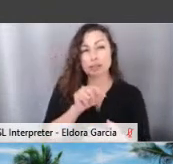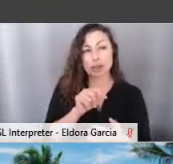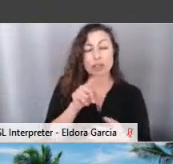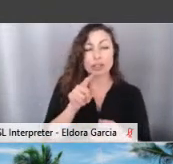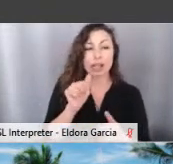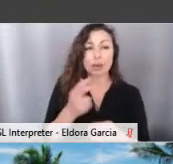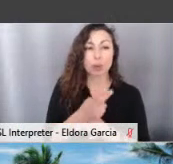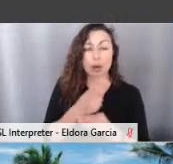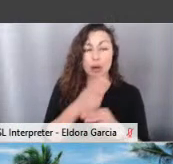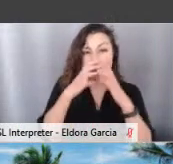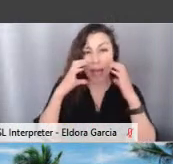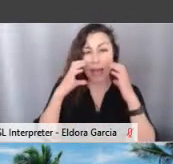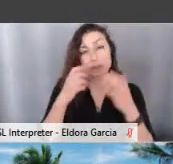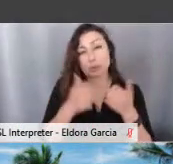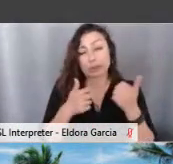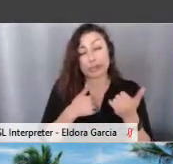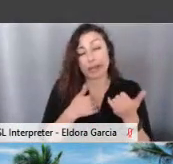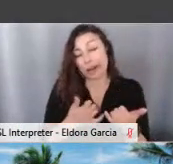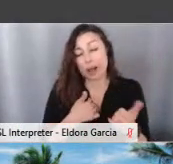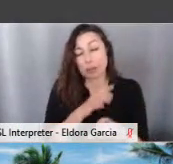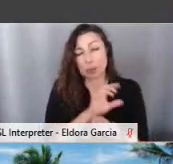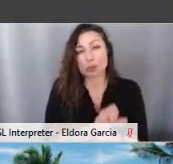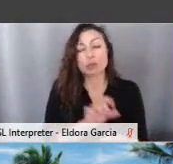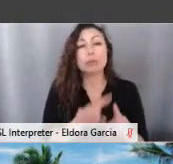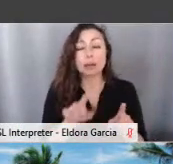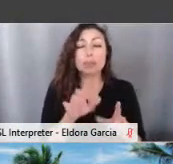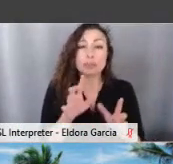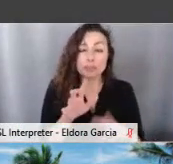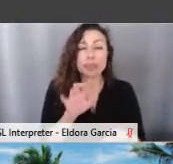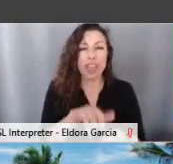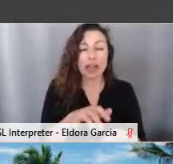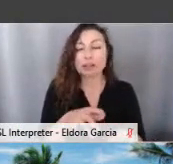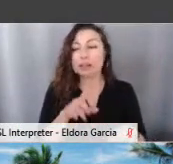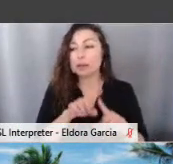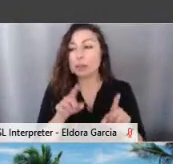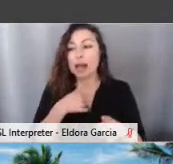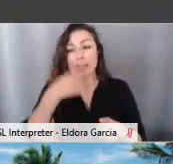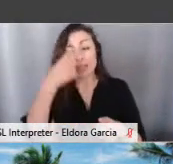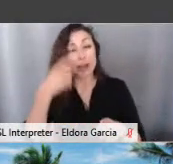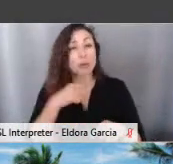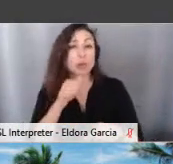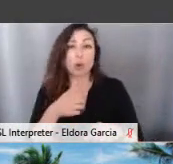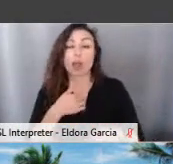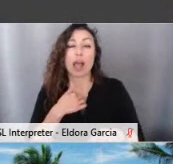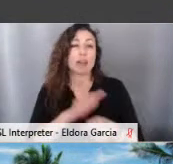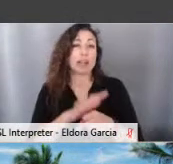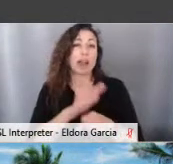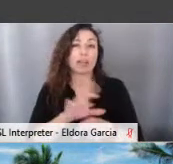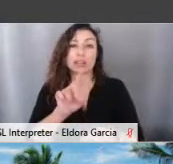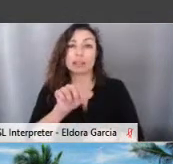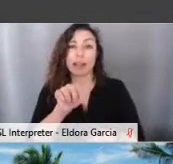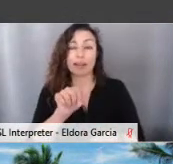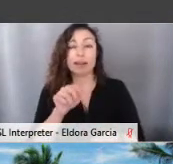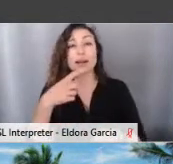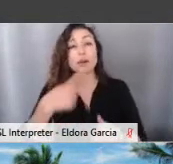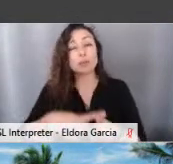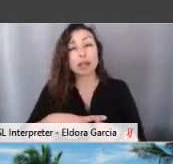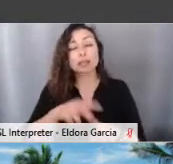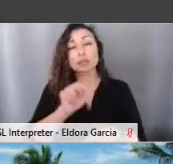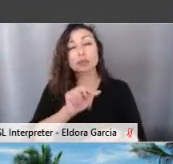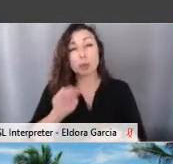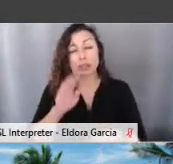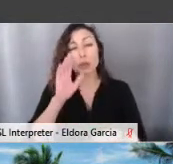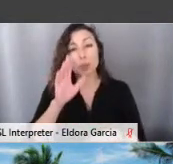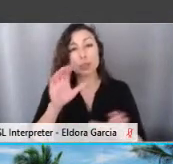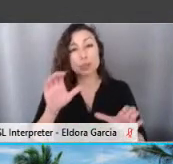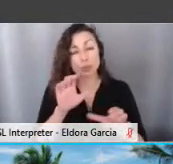mask, which now I'm used to. So there's that. I think we just don't have any data. I think the other thing is New Mexico will